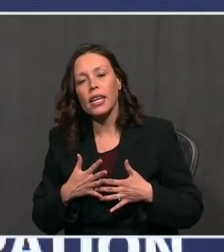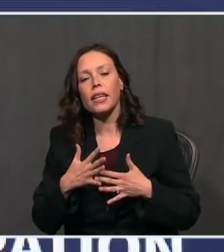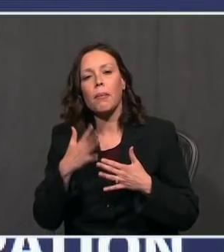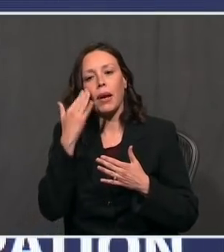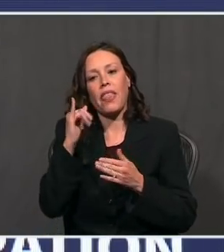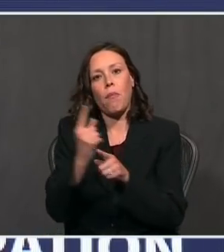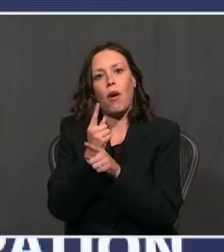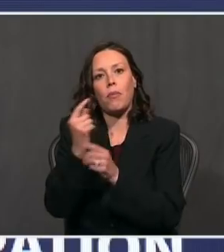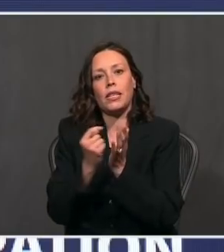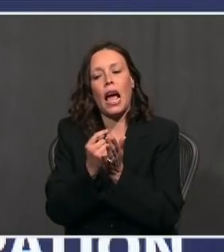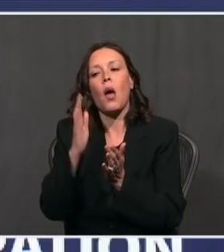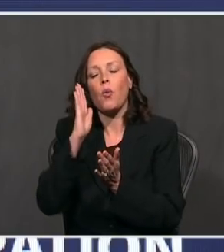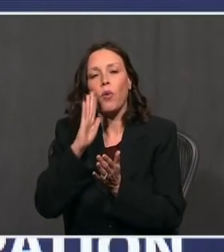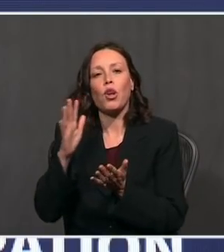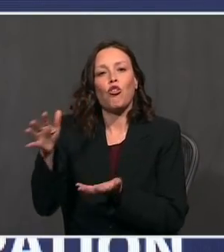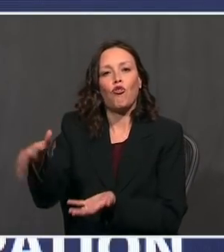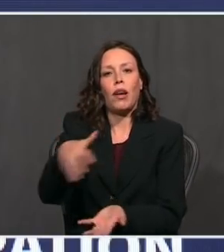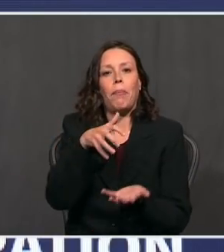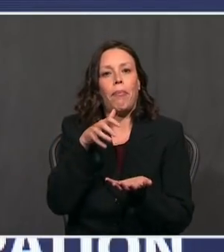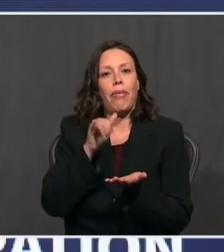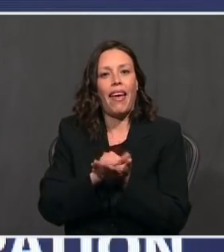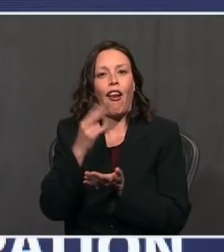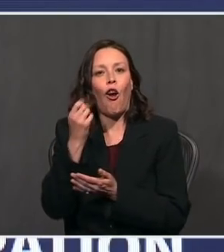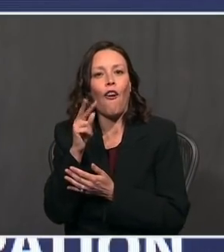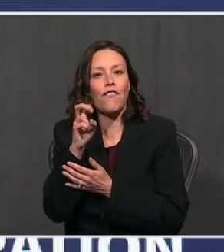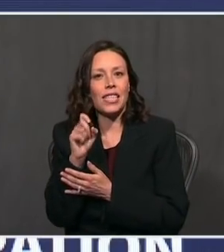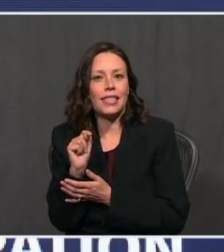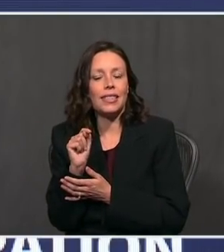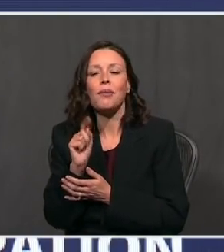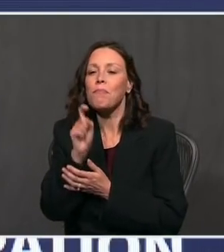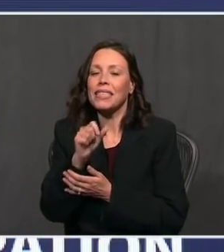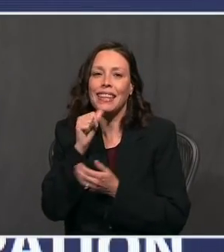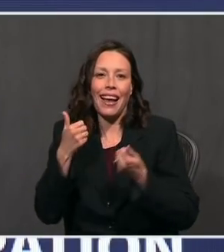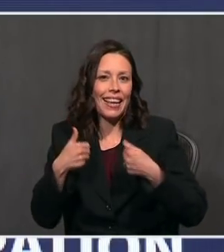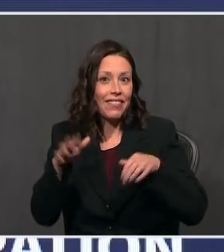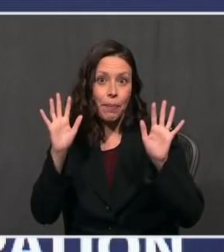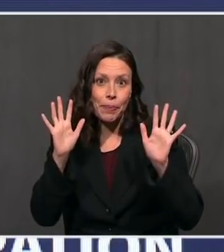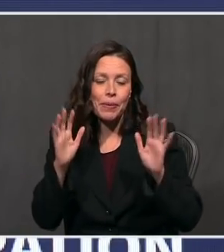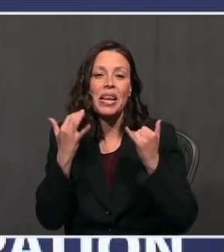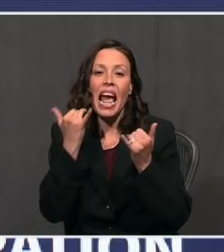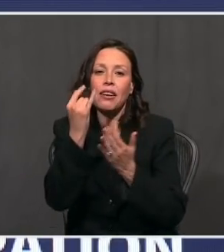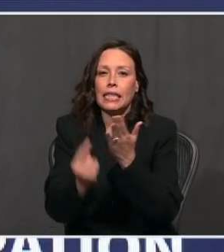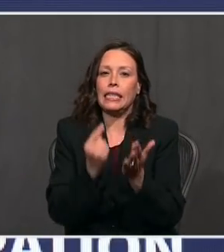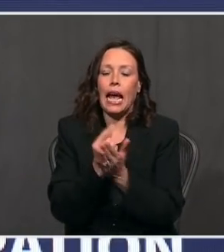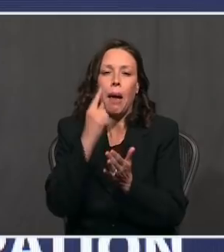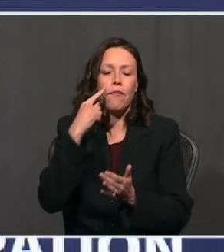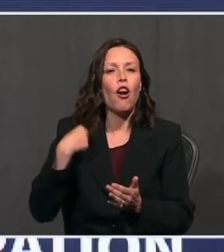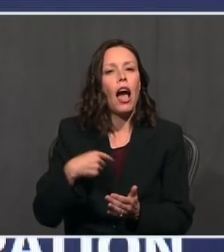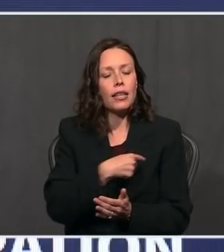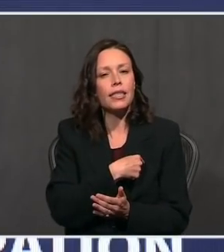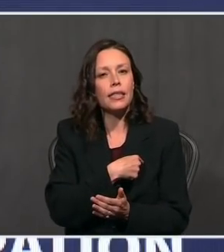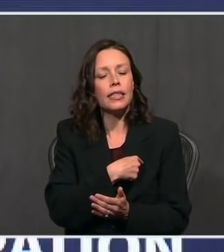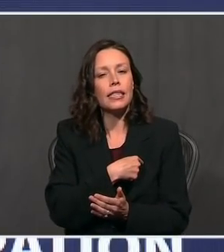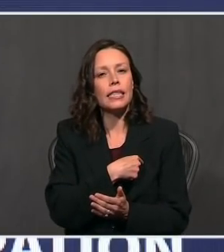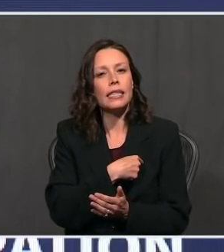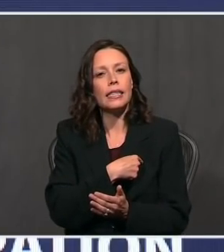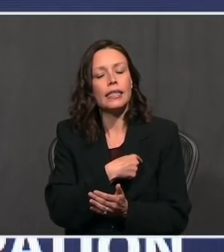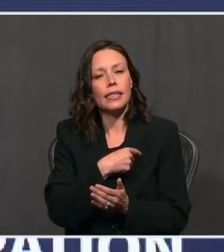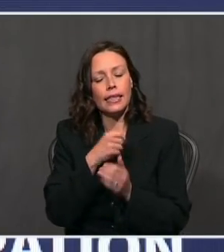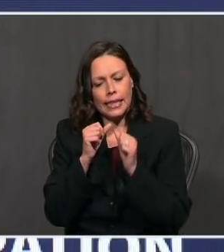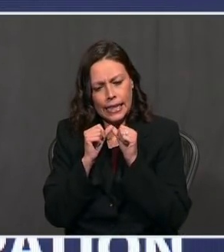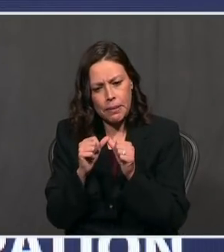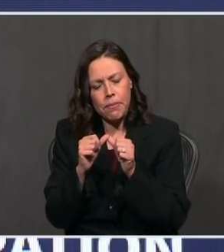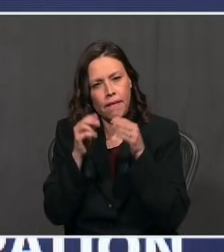time we will reap a harvest if we do not give up." Now's the time for us to